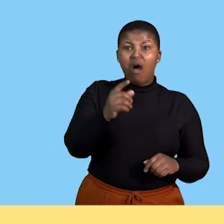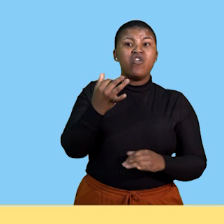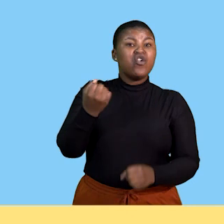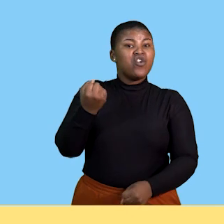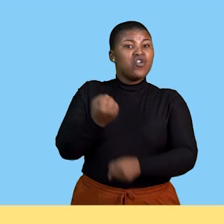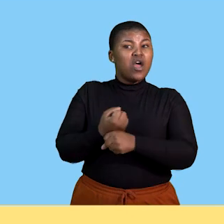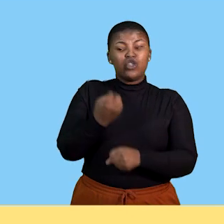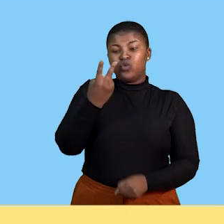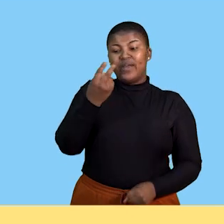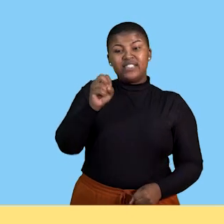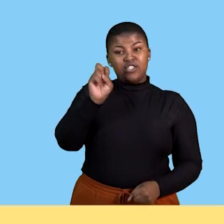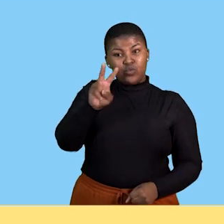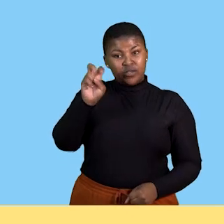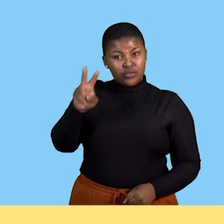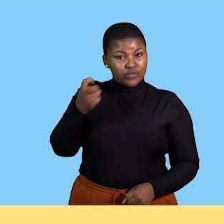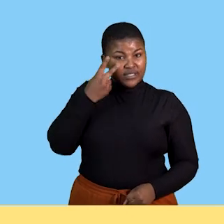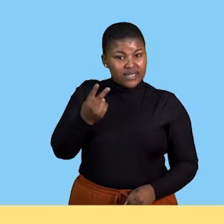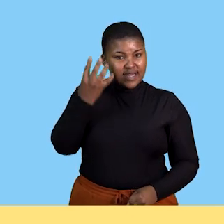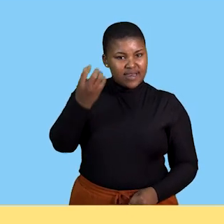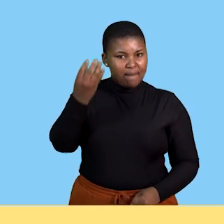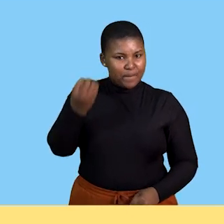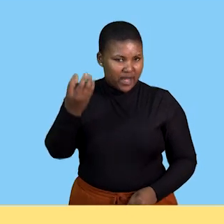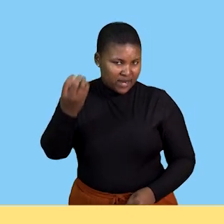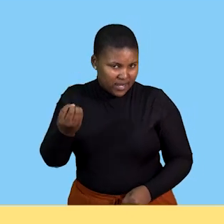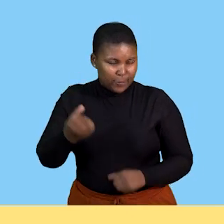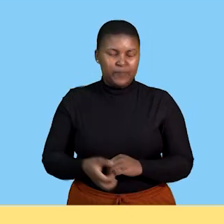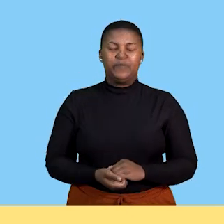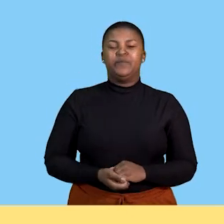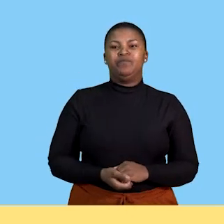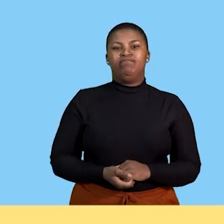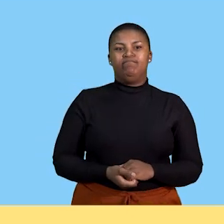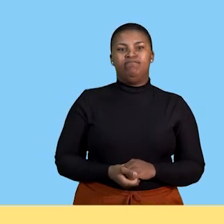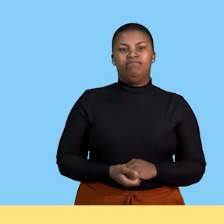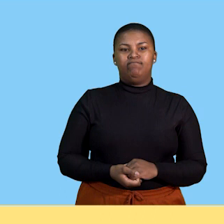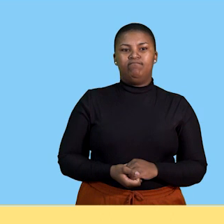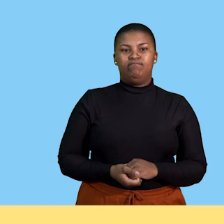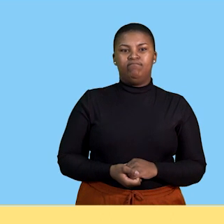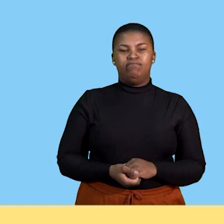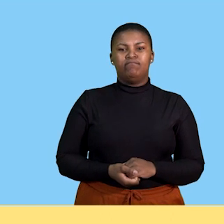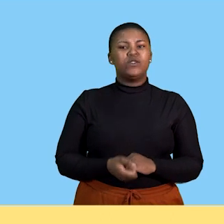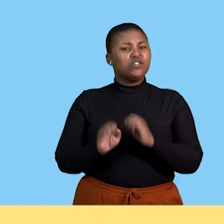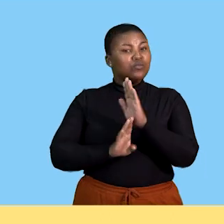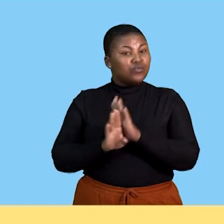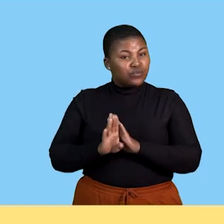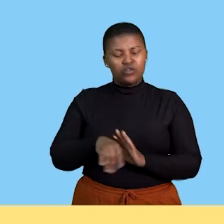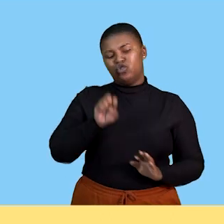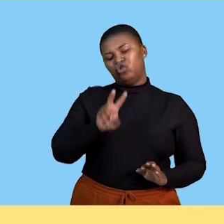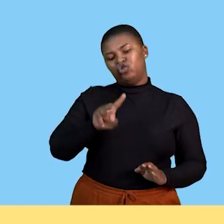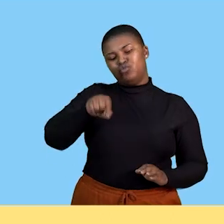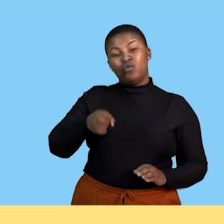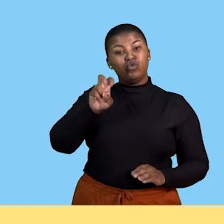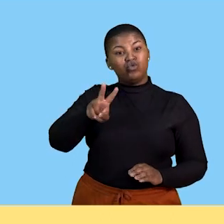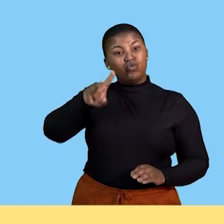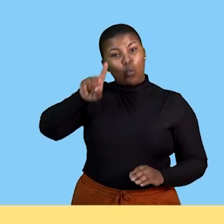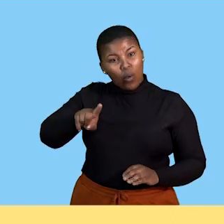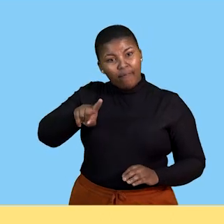acid test ratio, that is my name, has increased. Increased is the trend, so this